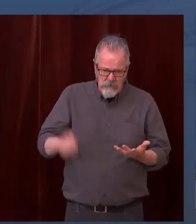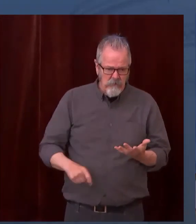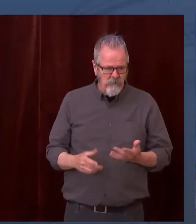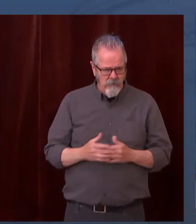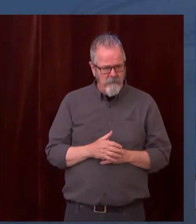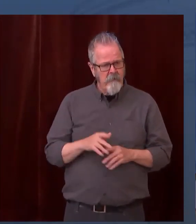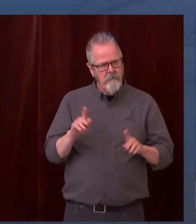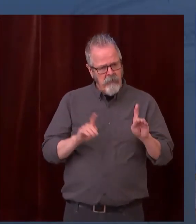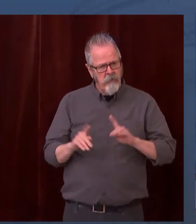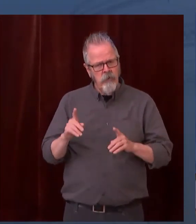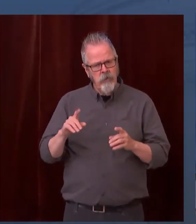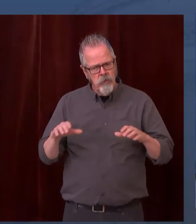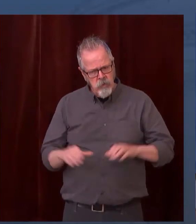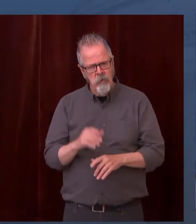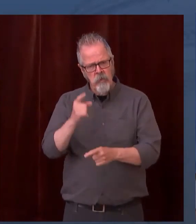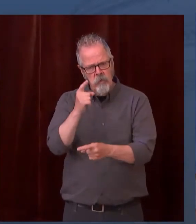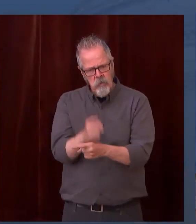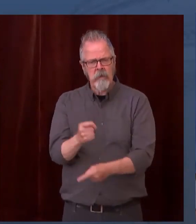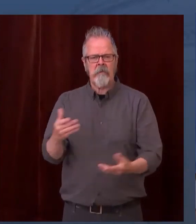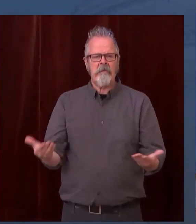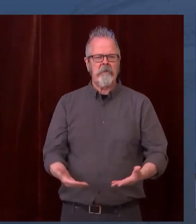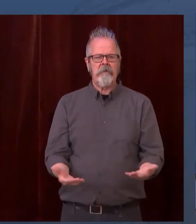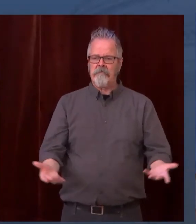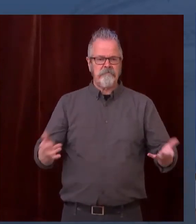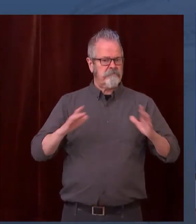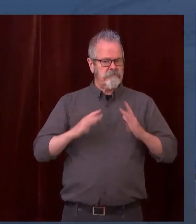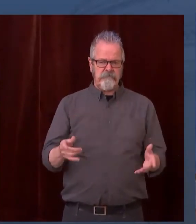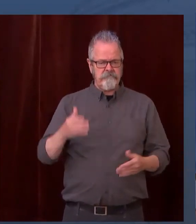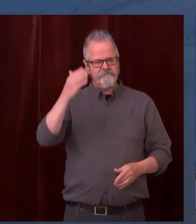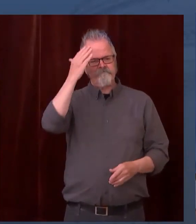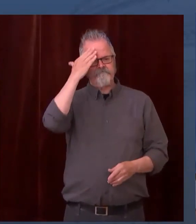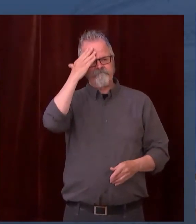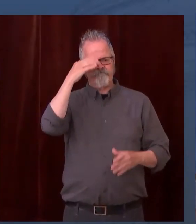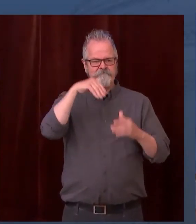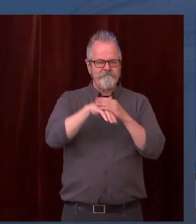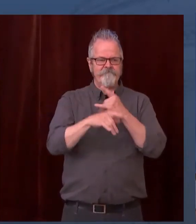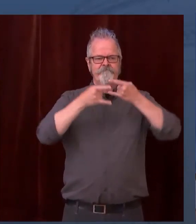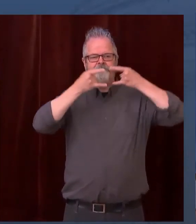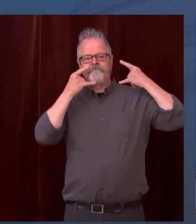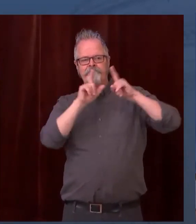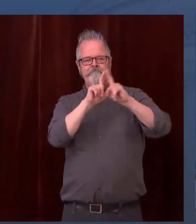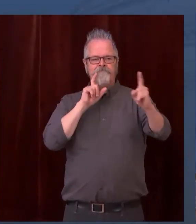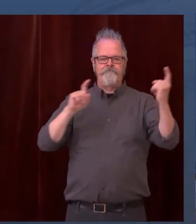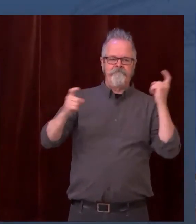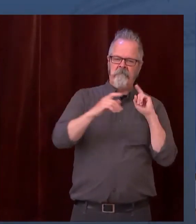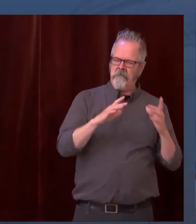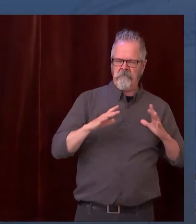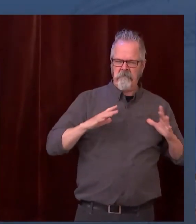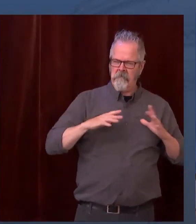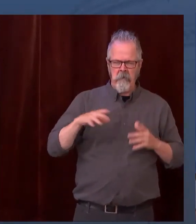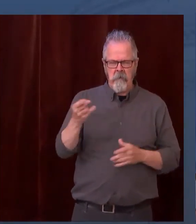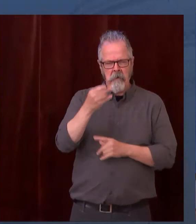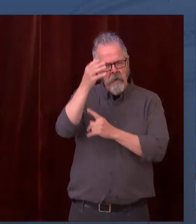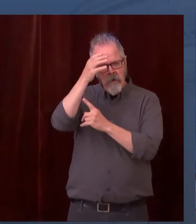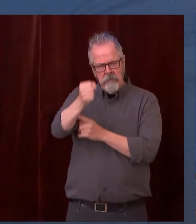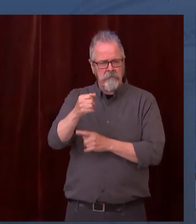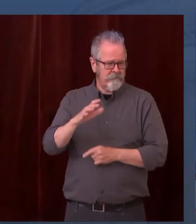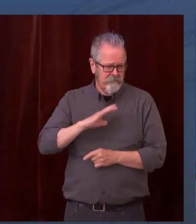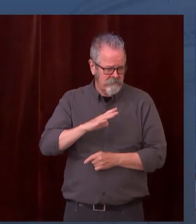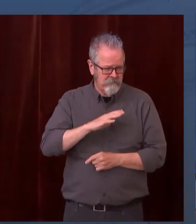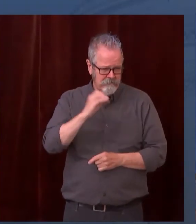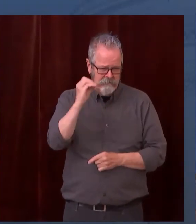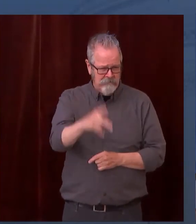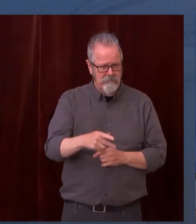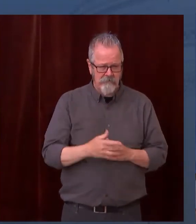we have to do what smart states do. As things change, as we learn, as the virus rebounds,